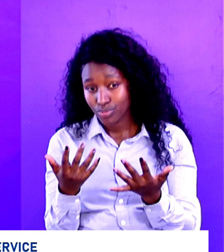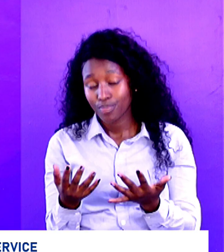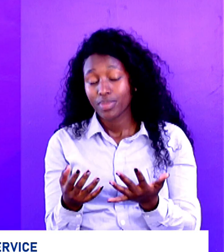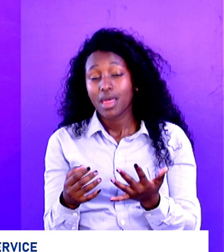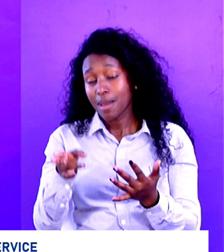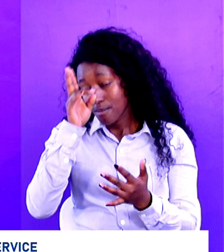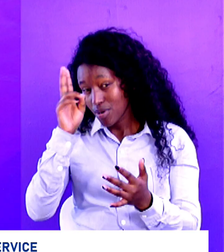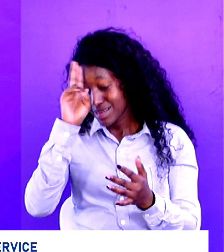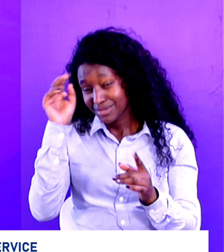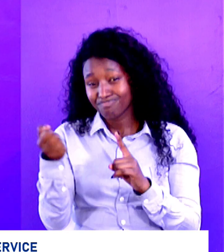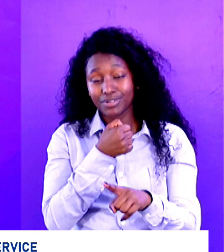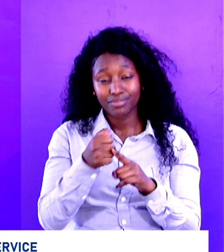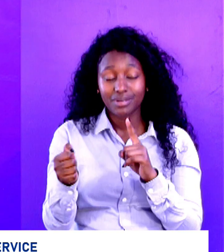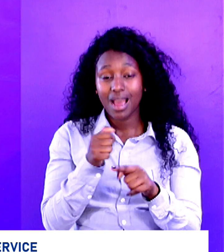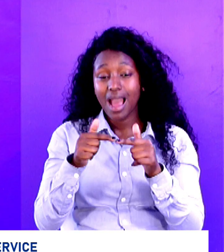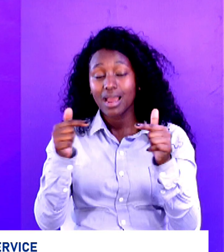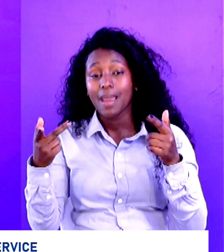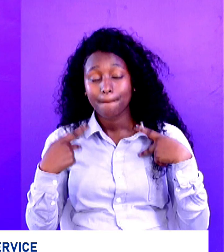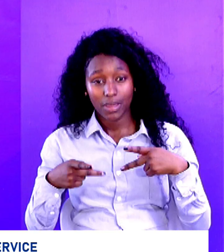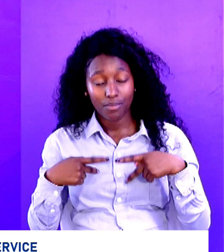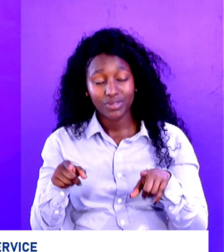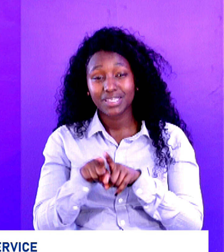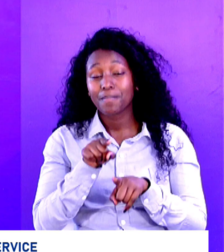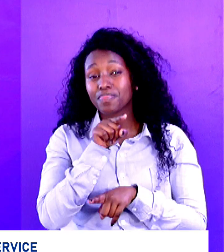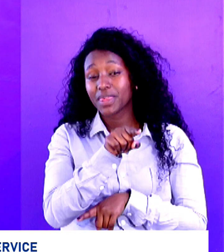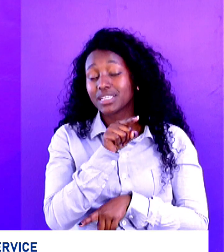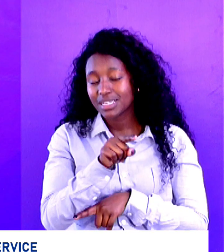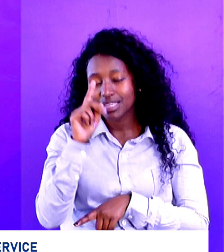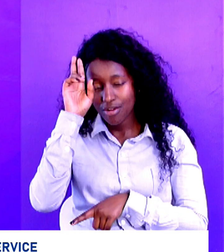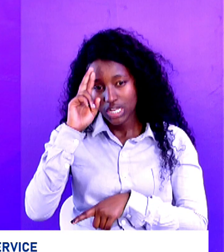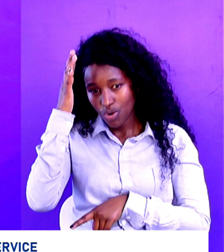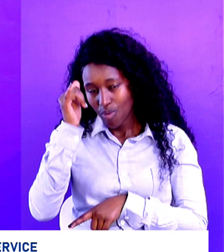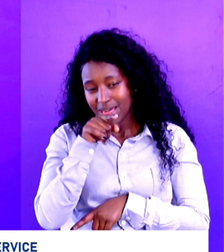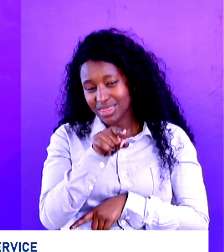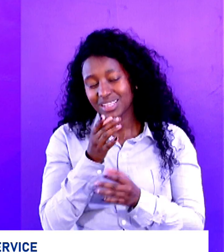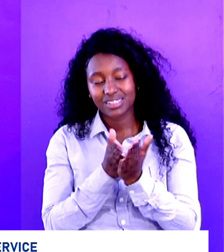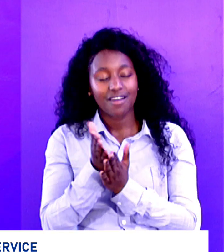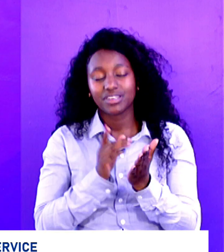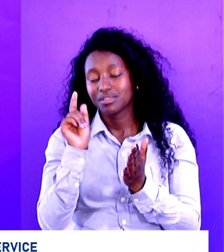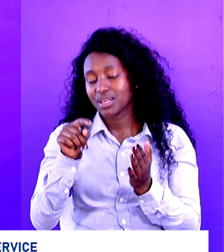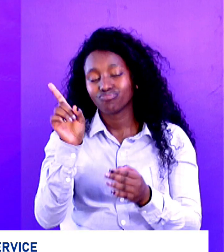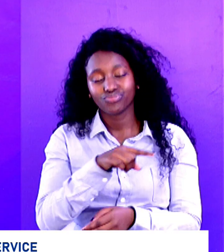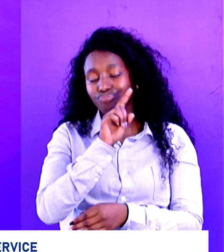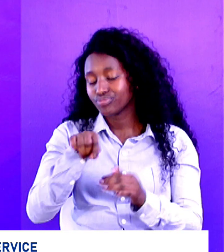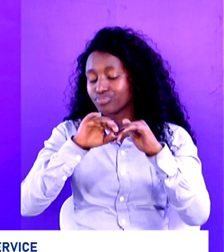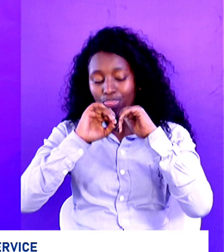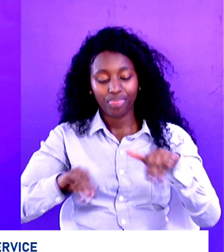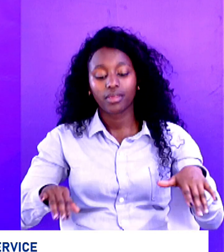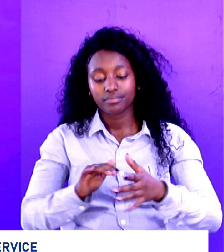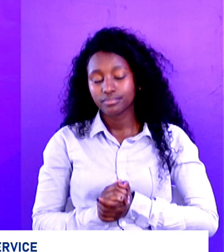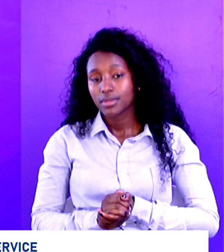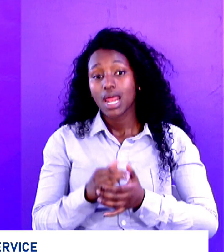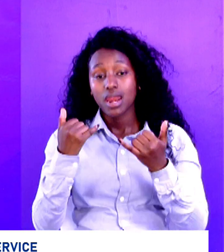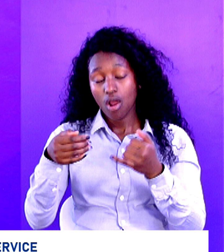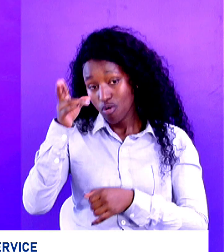police brutality against citizens as key reasons the service should be dismantled. According to them, the